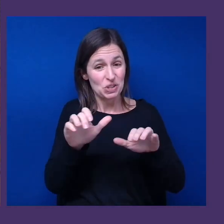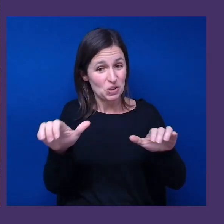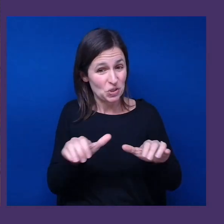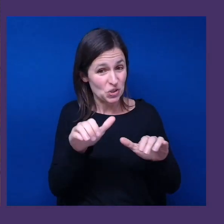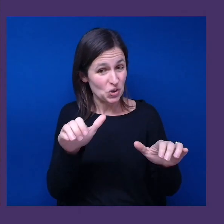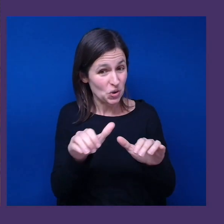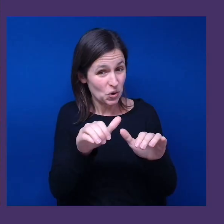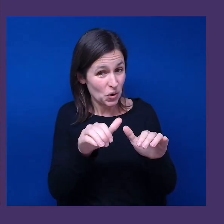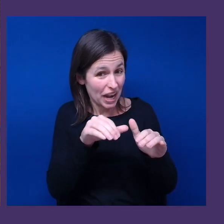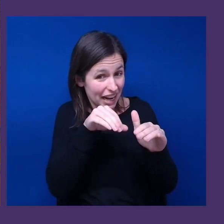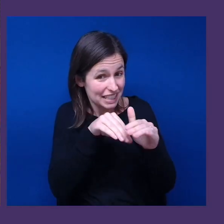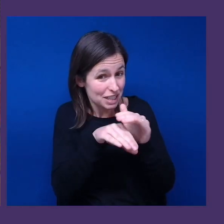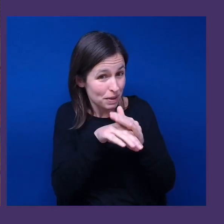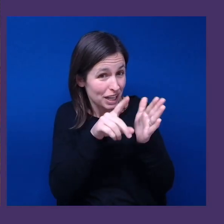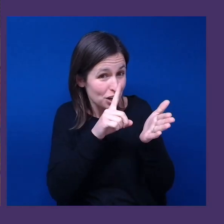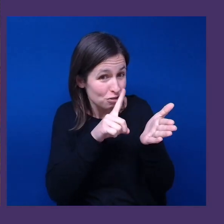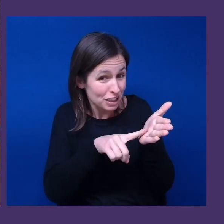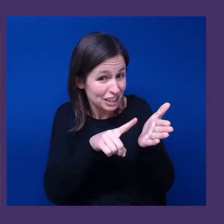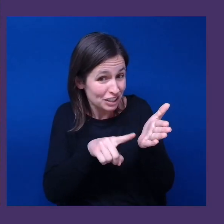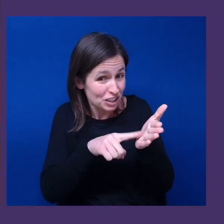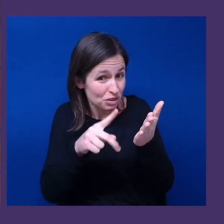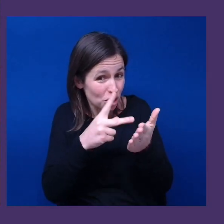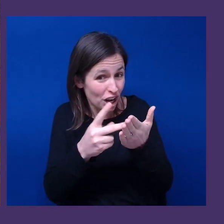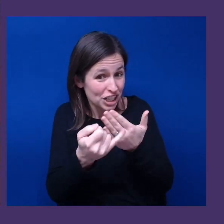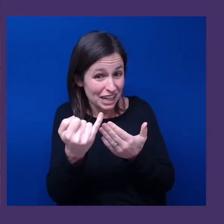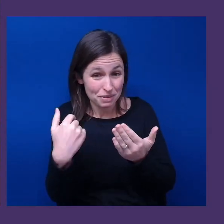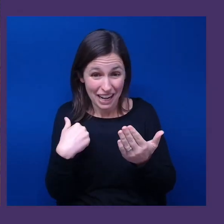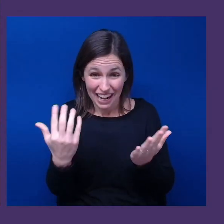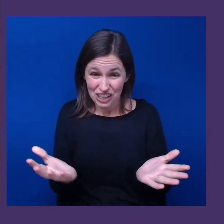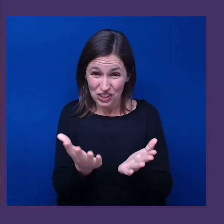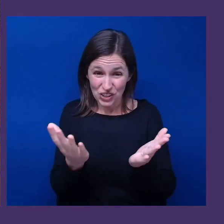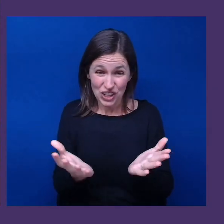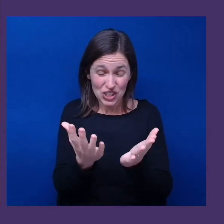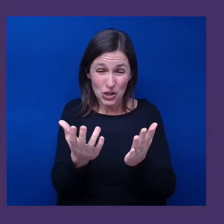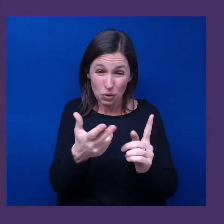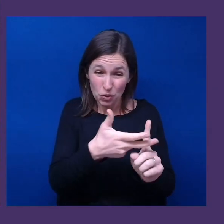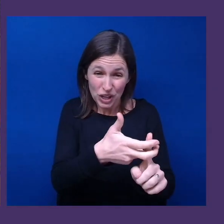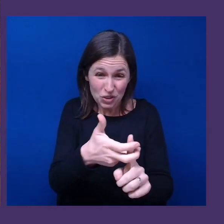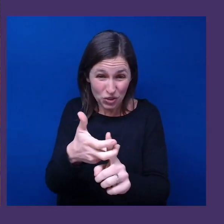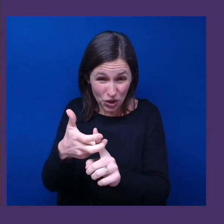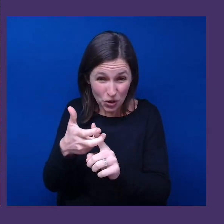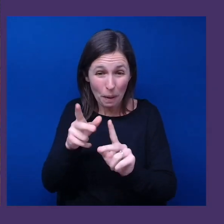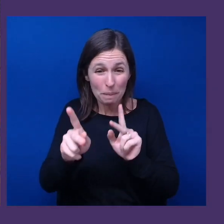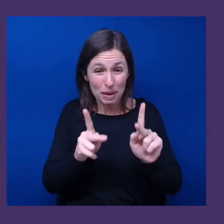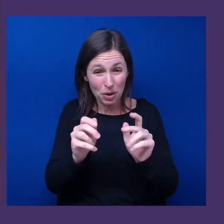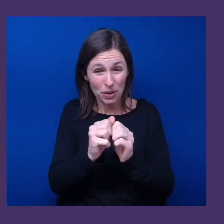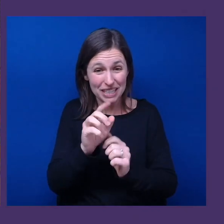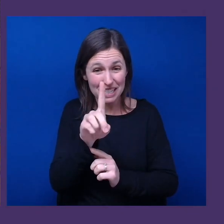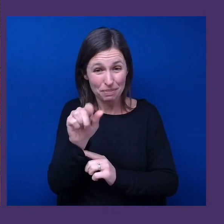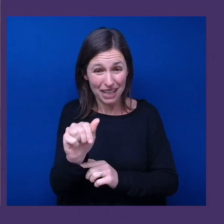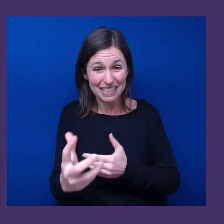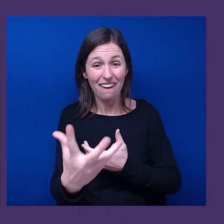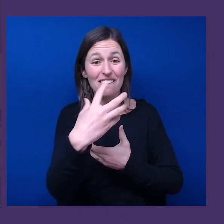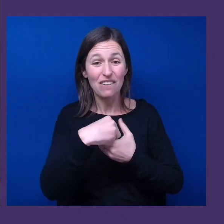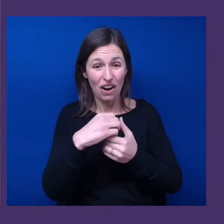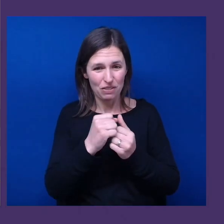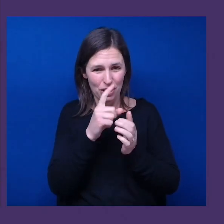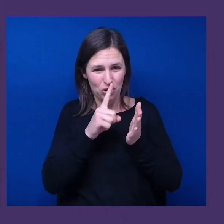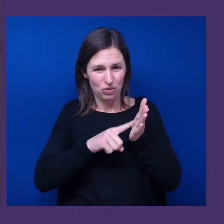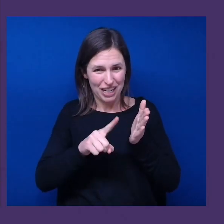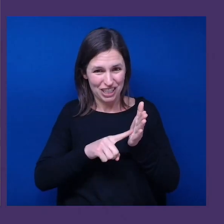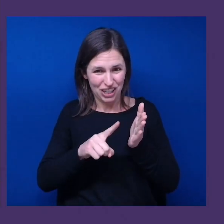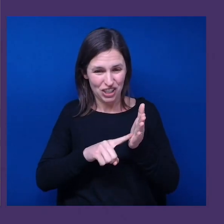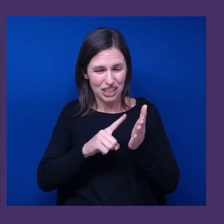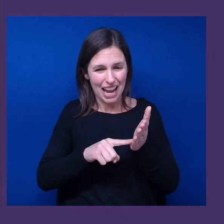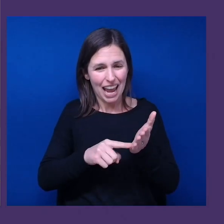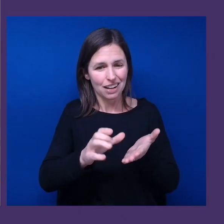people with disabilities into your research and learn from them, go through your product with them, and invest